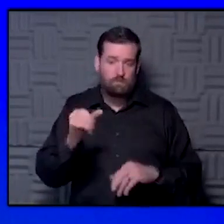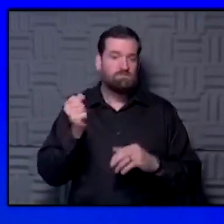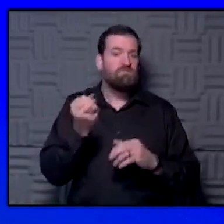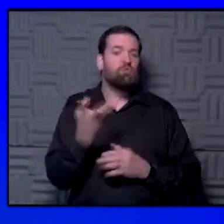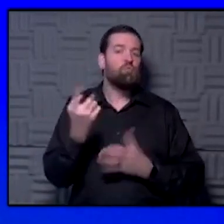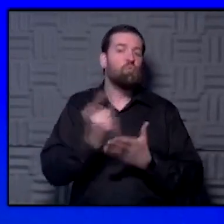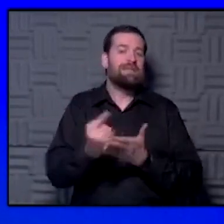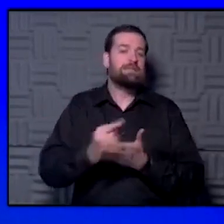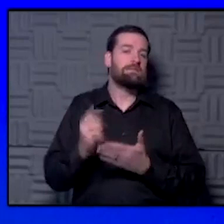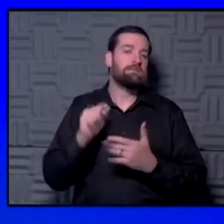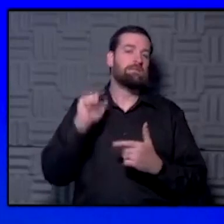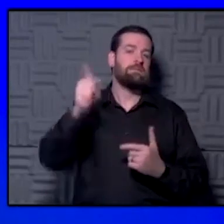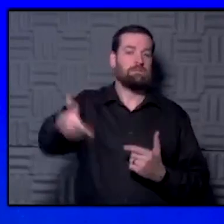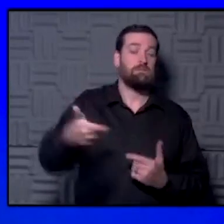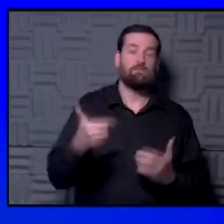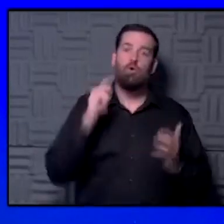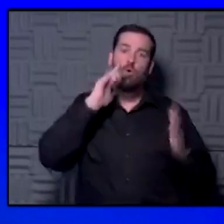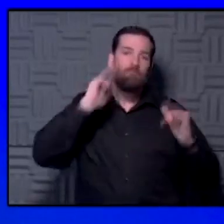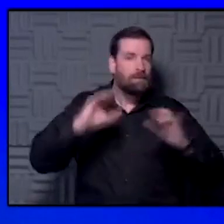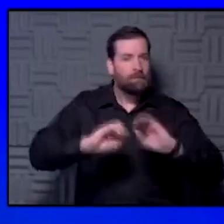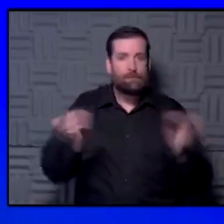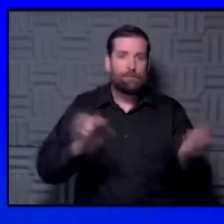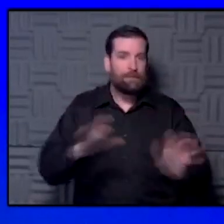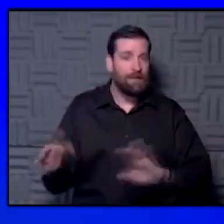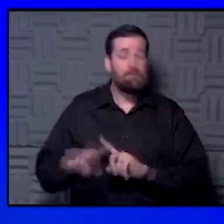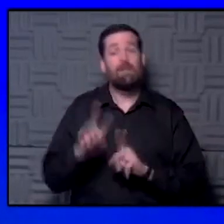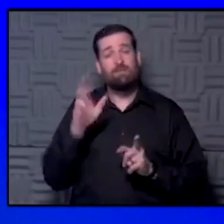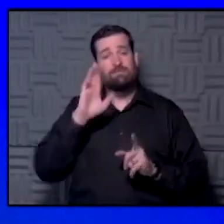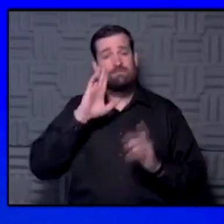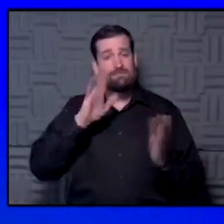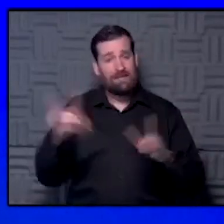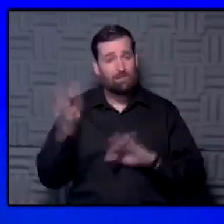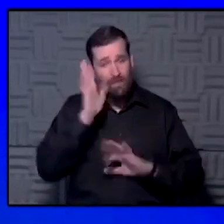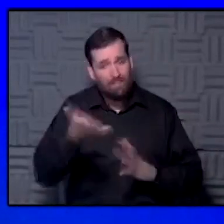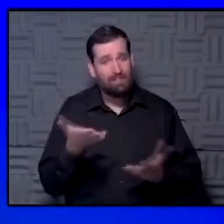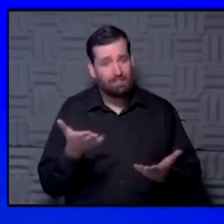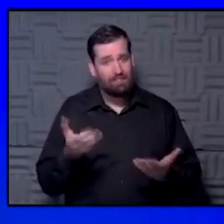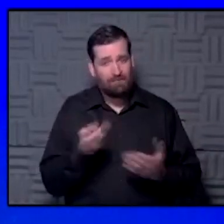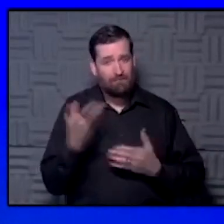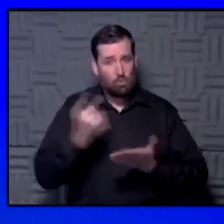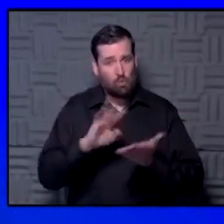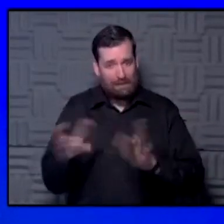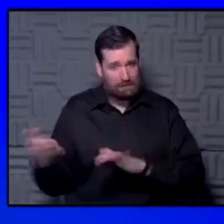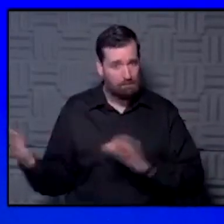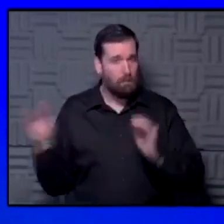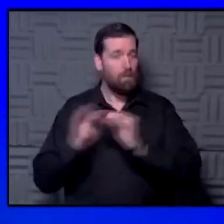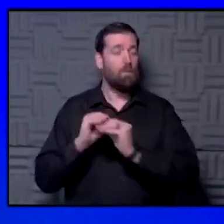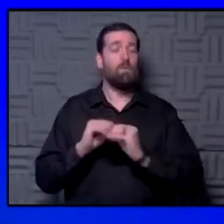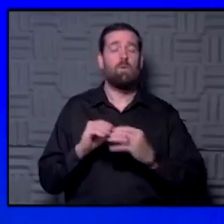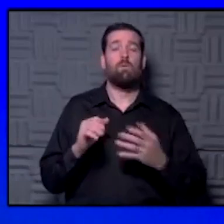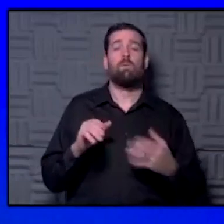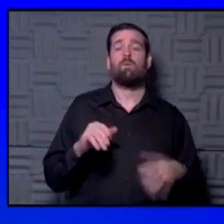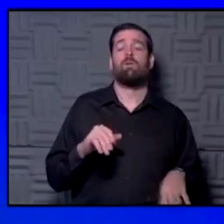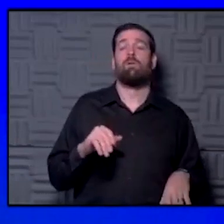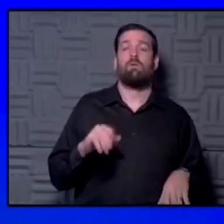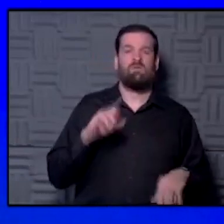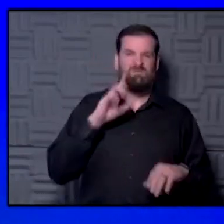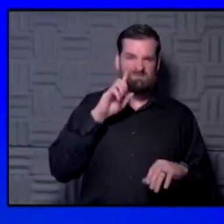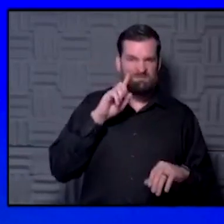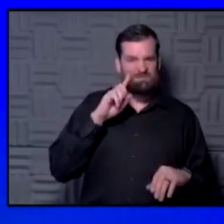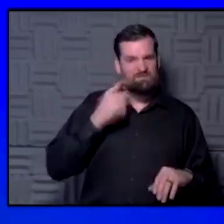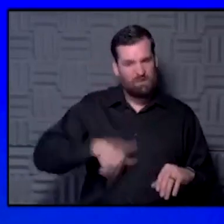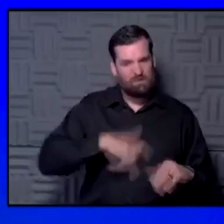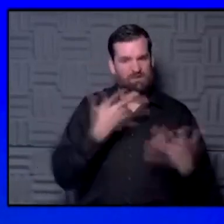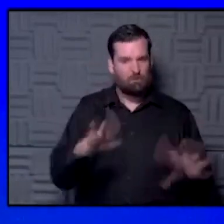weeks. Hopefully no deaths, but deaths will follow that after a couple more weeks. So continue to do those things. We know, and we have seen